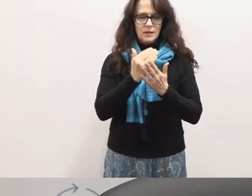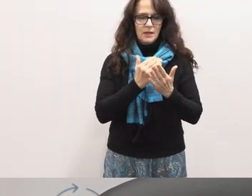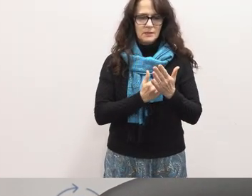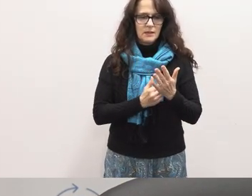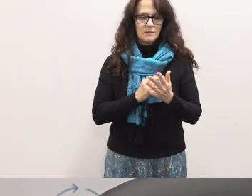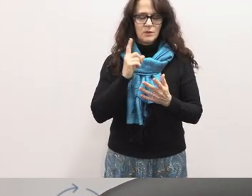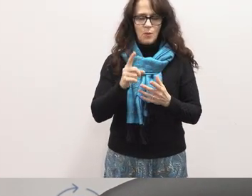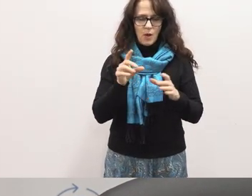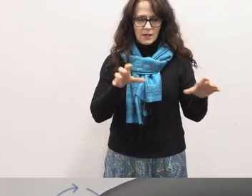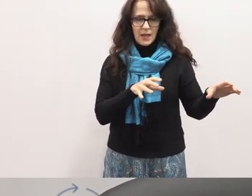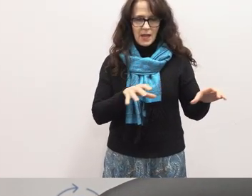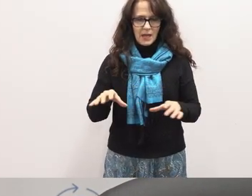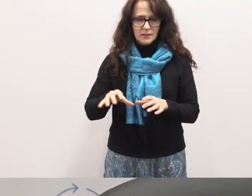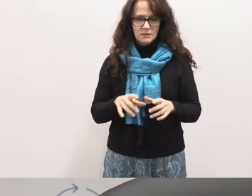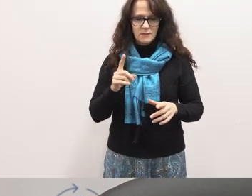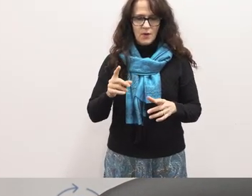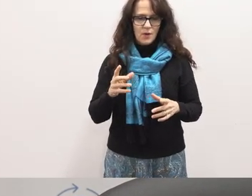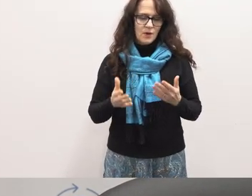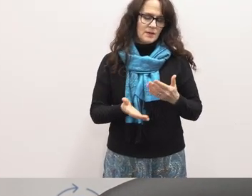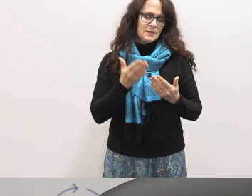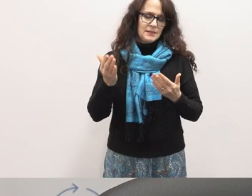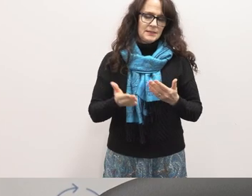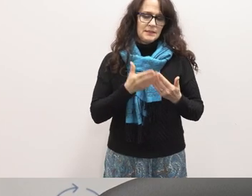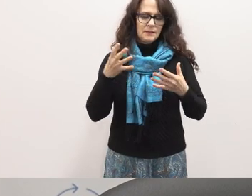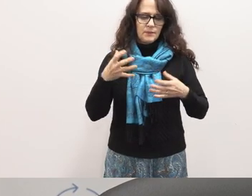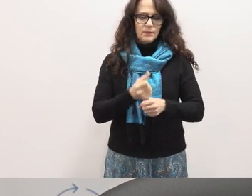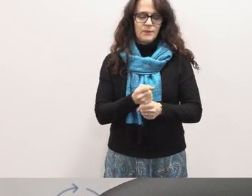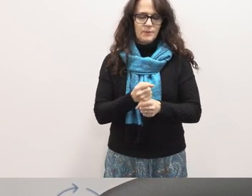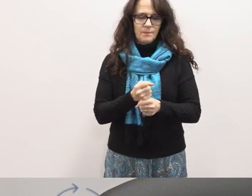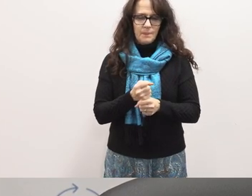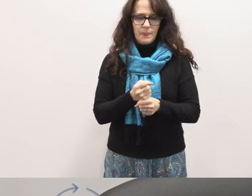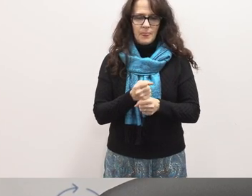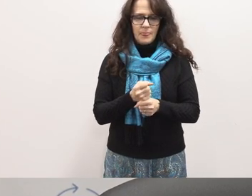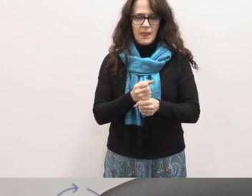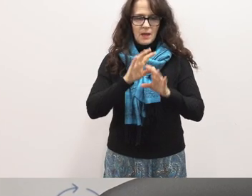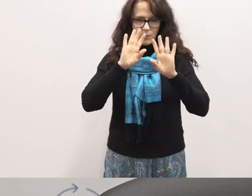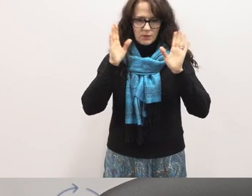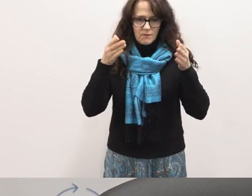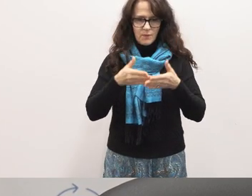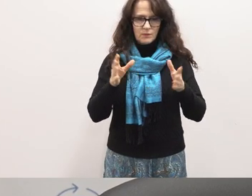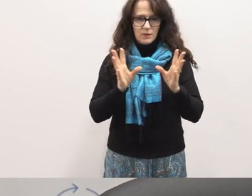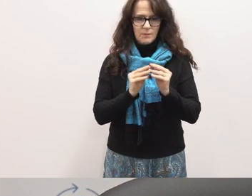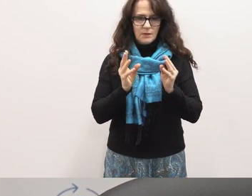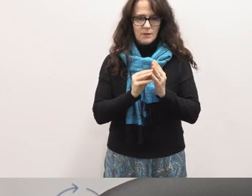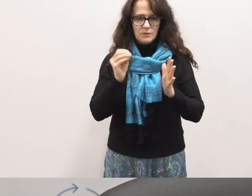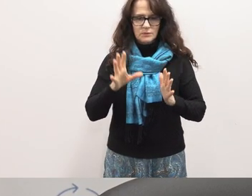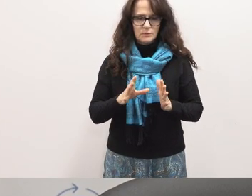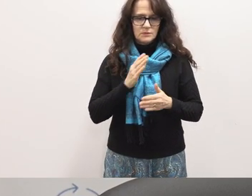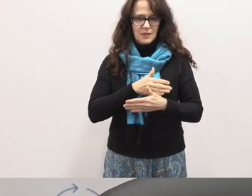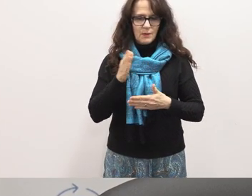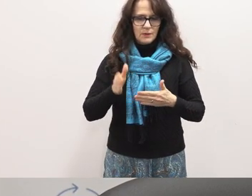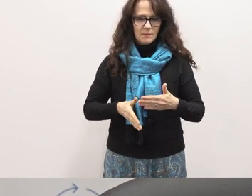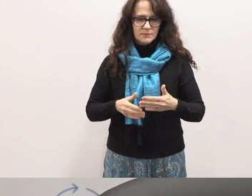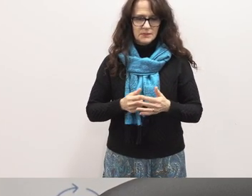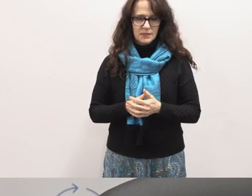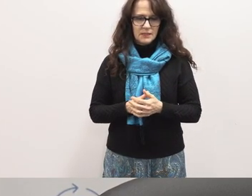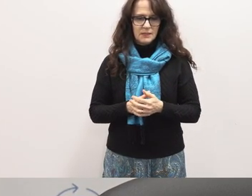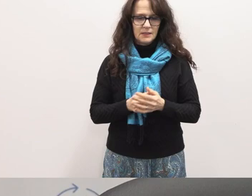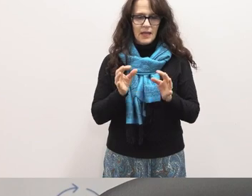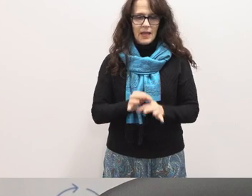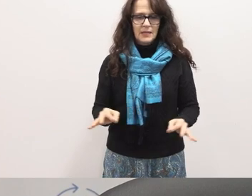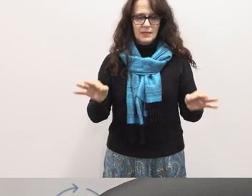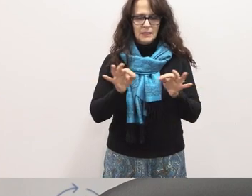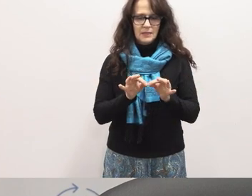one action for efficiency and to allow the board to focus our meetings more on student outcomes and other key